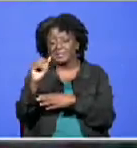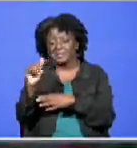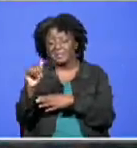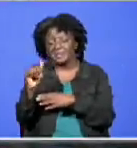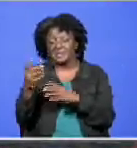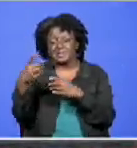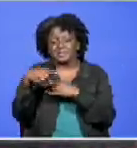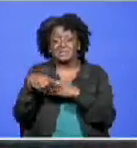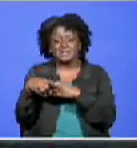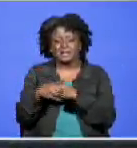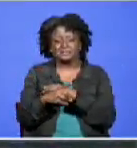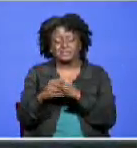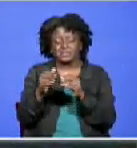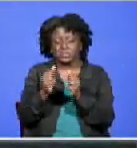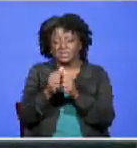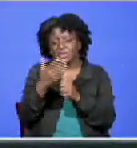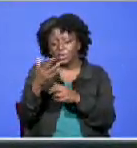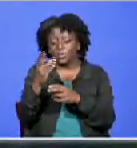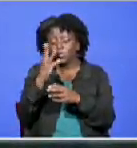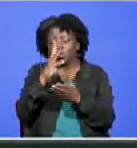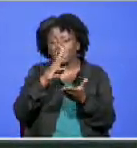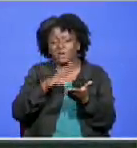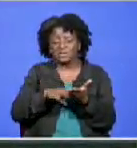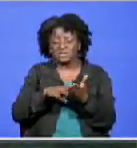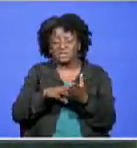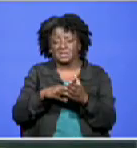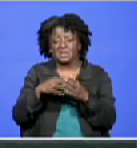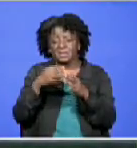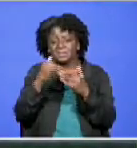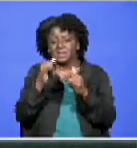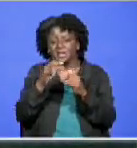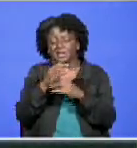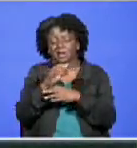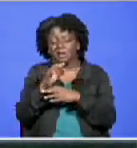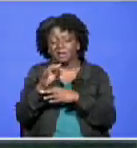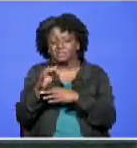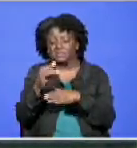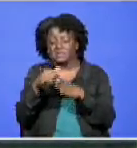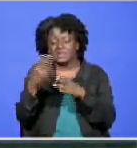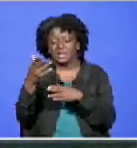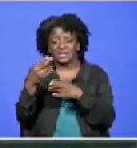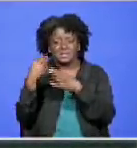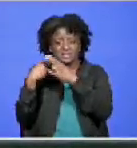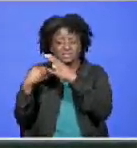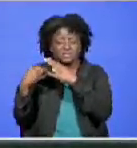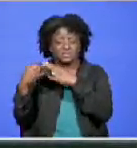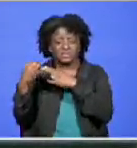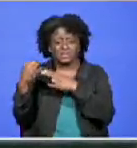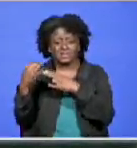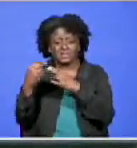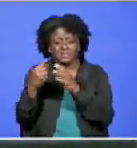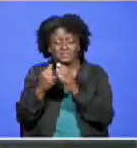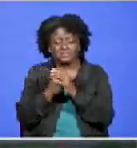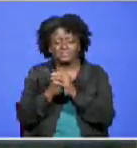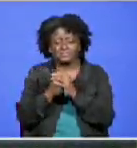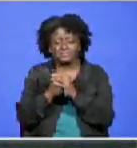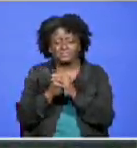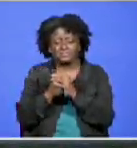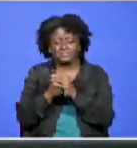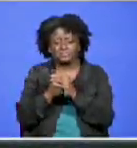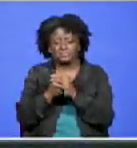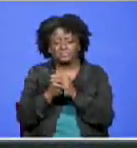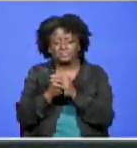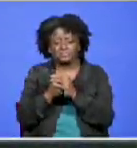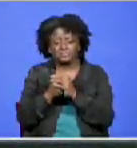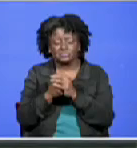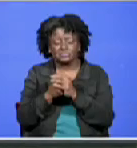a 59-10 drubbing by Baltimore. Now in week 2, the Patriots will add talented but disgruntled wide receiver Antonio Brown to